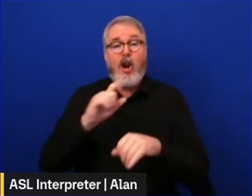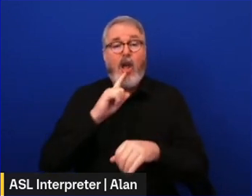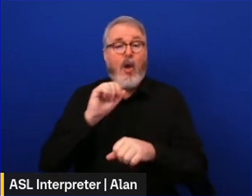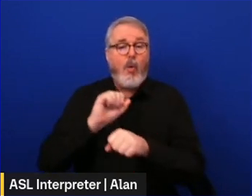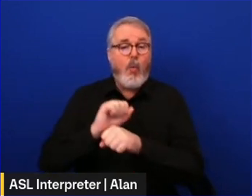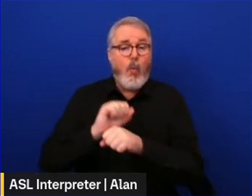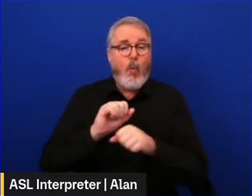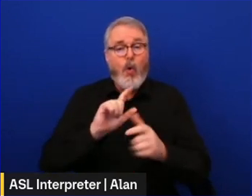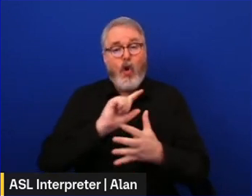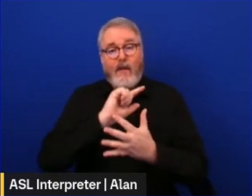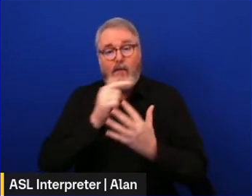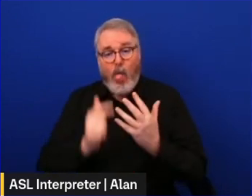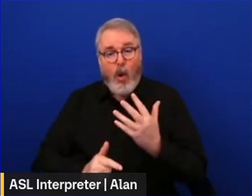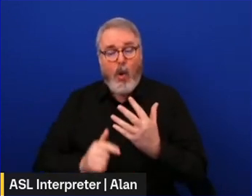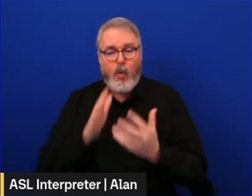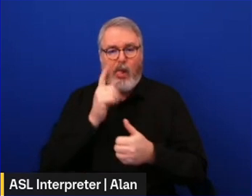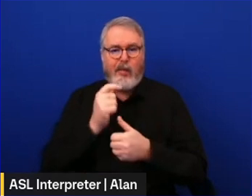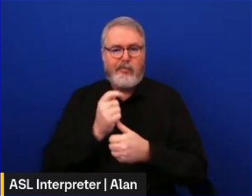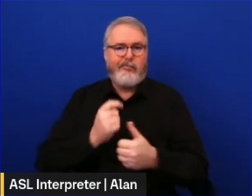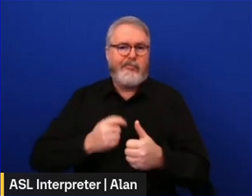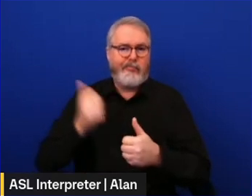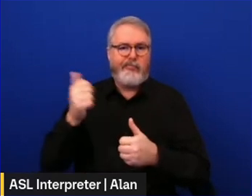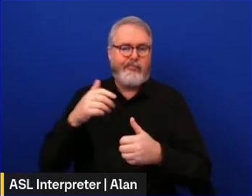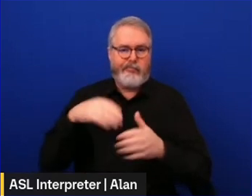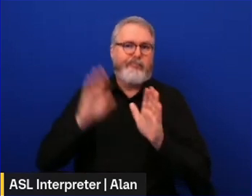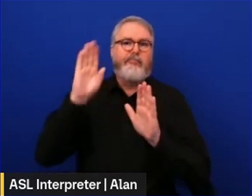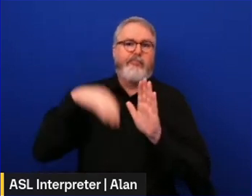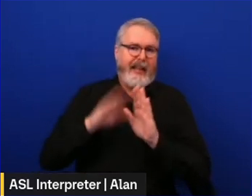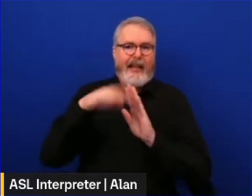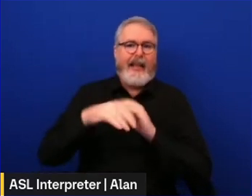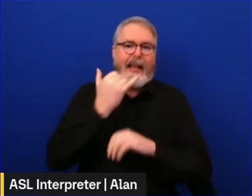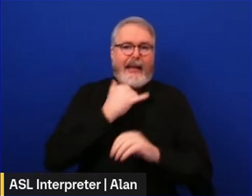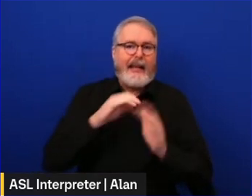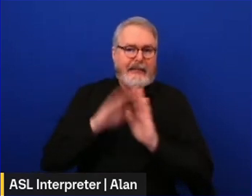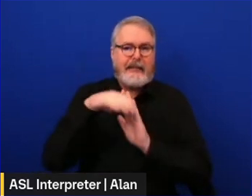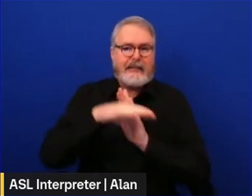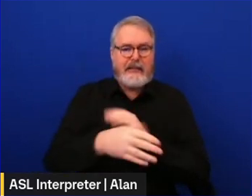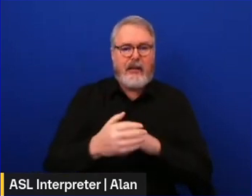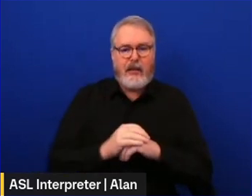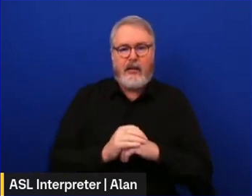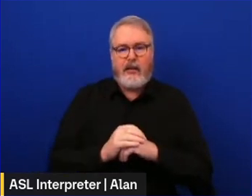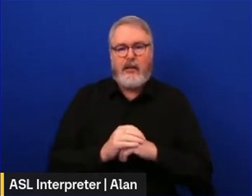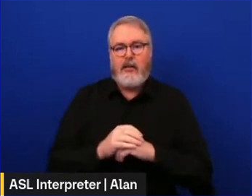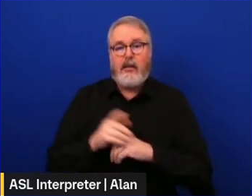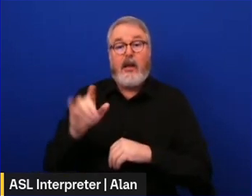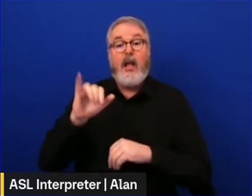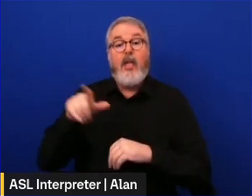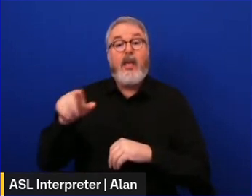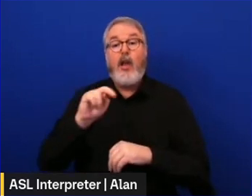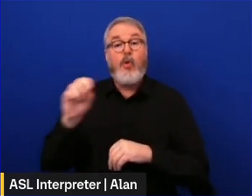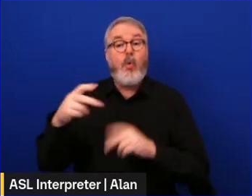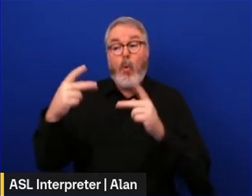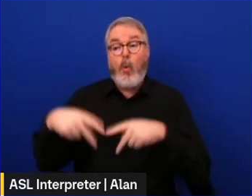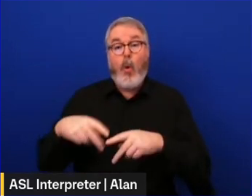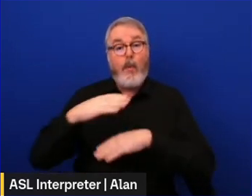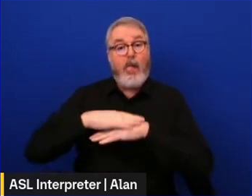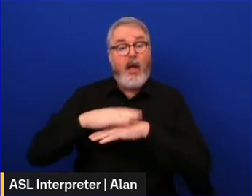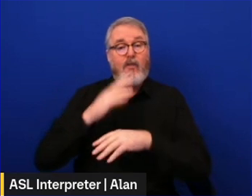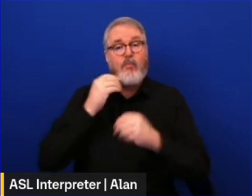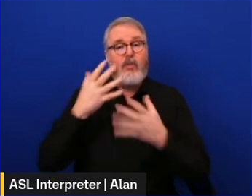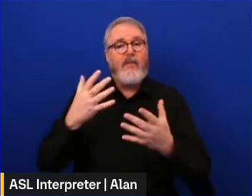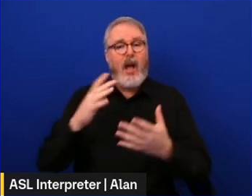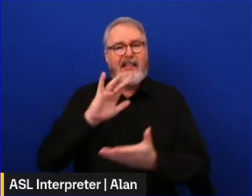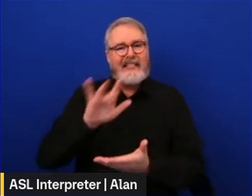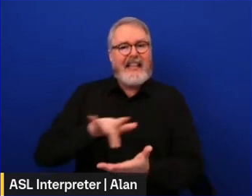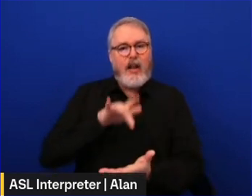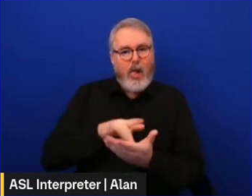inconsistency across teams by enforcing standardized workflow. No-code platform provides centralized policy management,